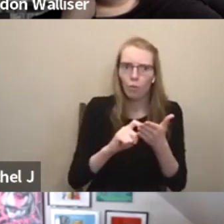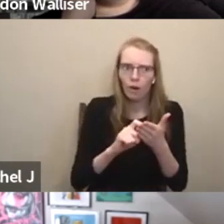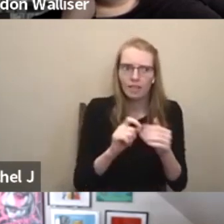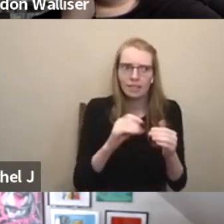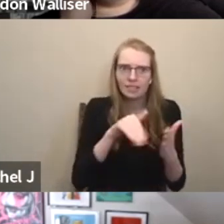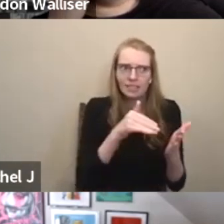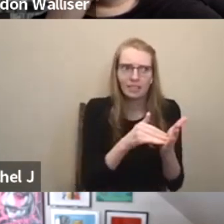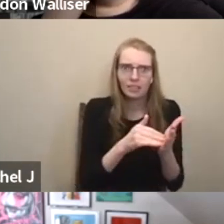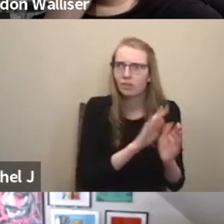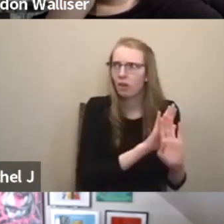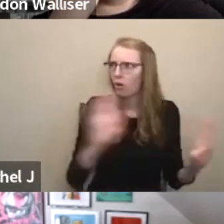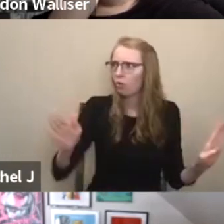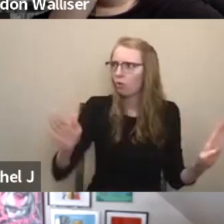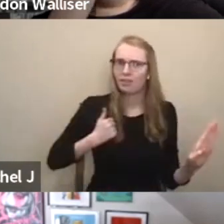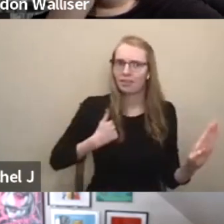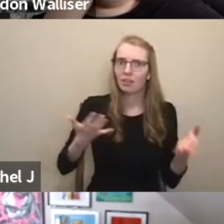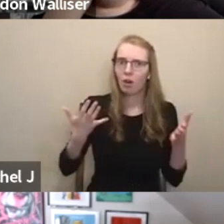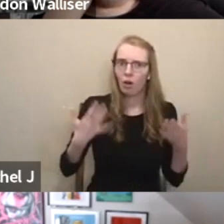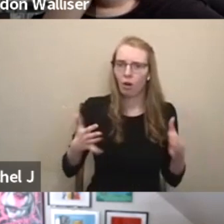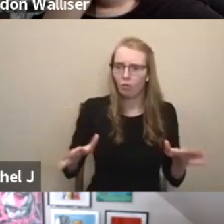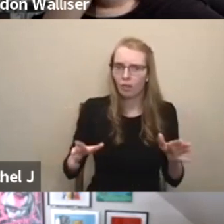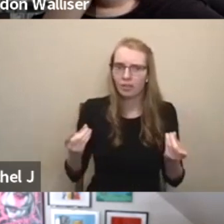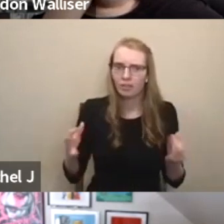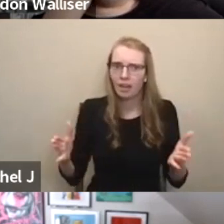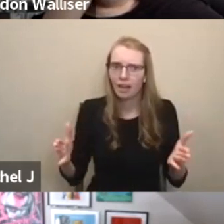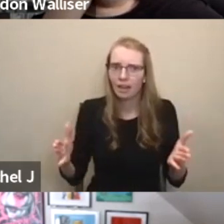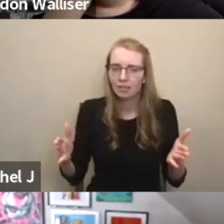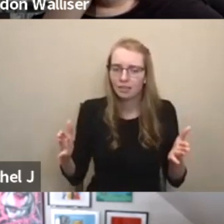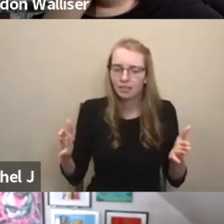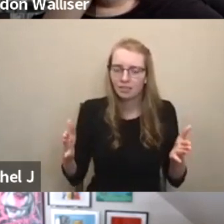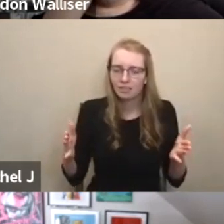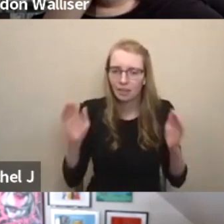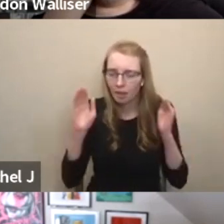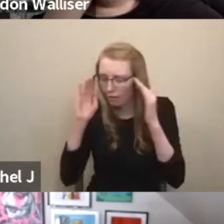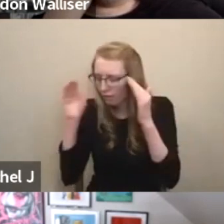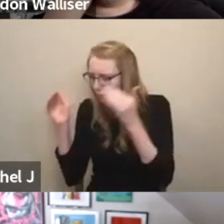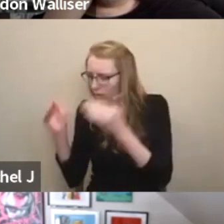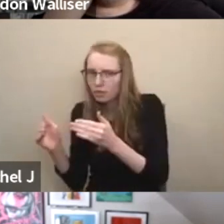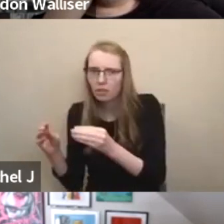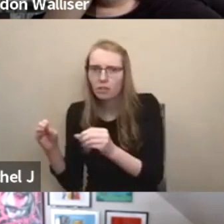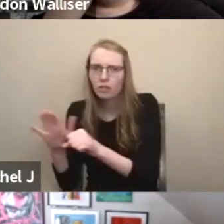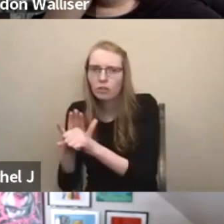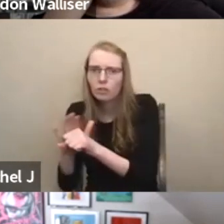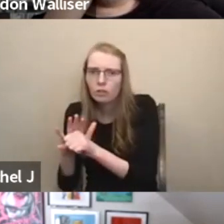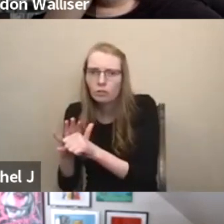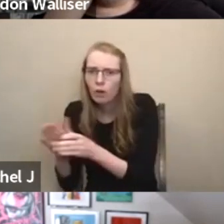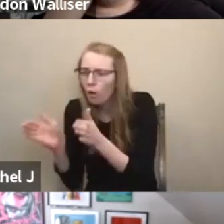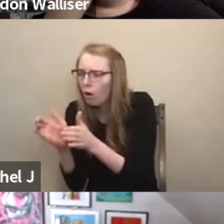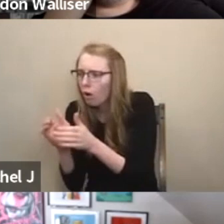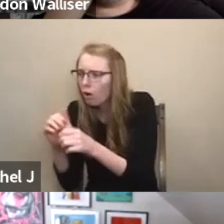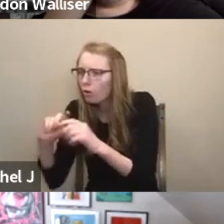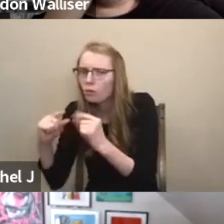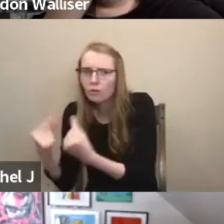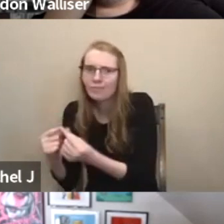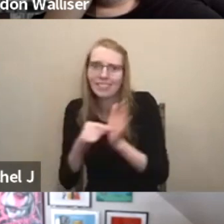work. Paying attention to the fringe shows that are coming up, going to see the work that On Cue is doing here in